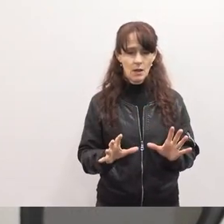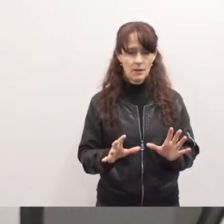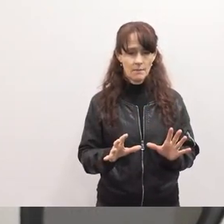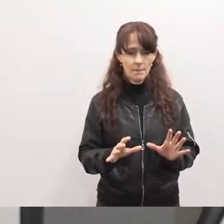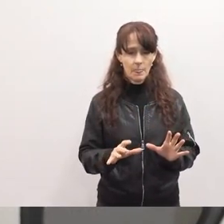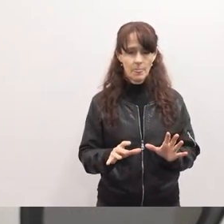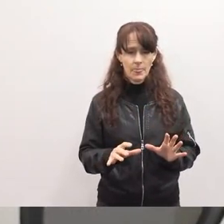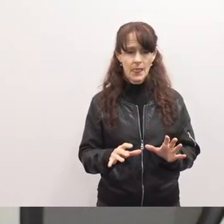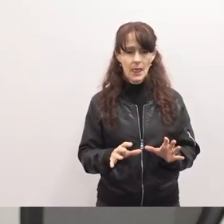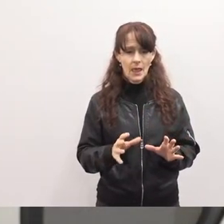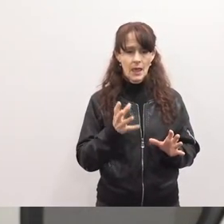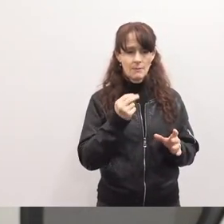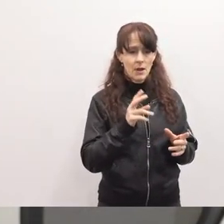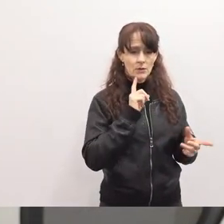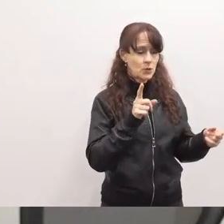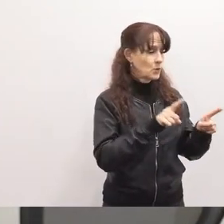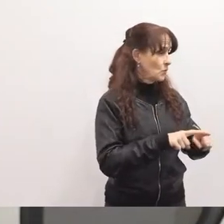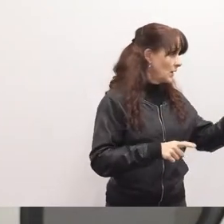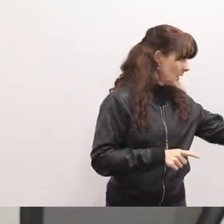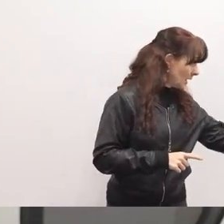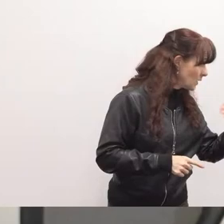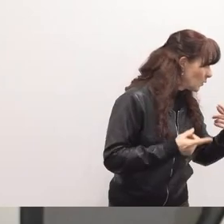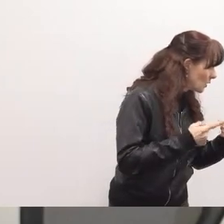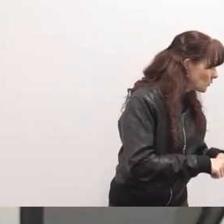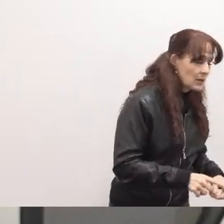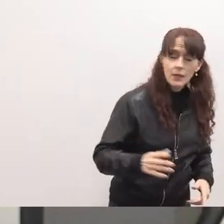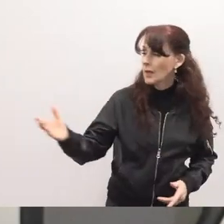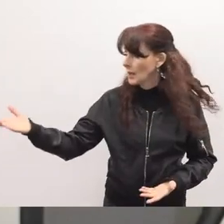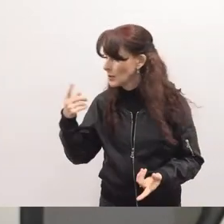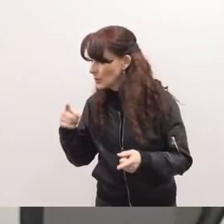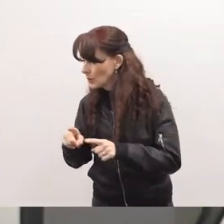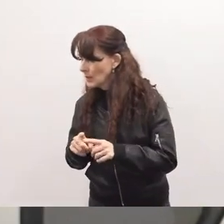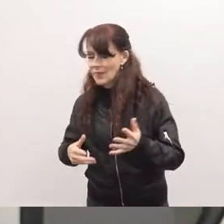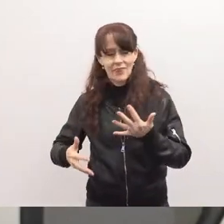say, Mr. Otto, do you agree with me? Right. That kind of thing. You don't want to have that kind of